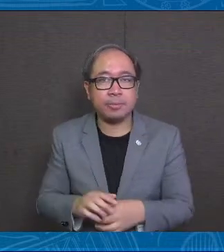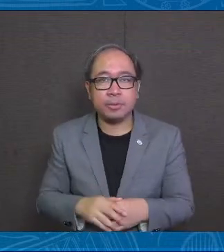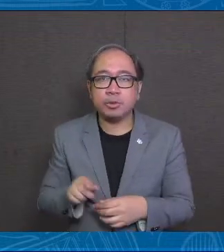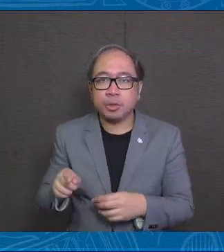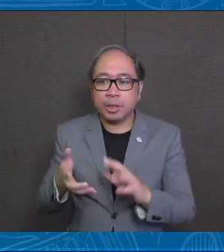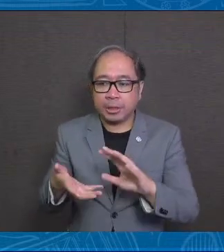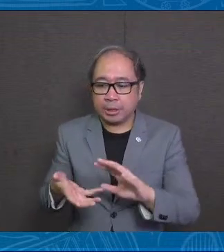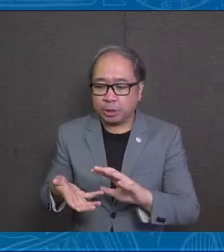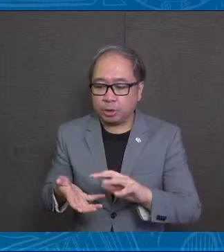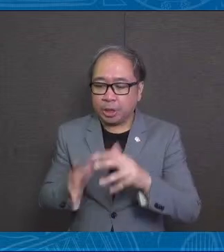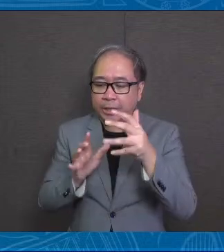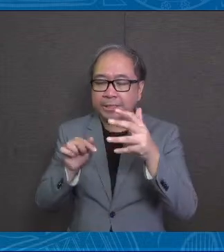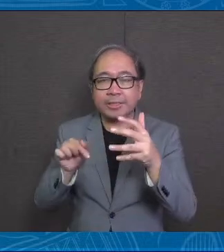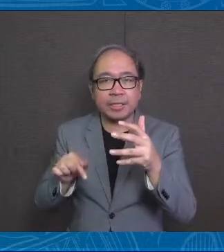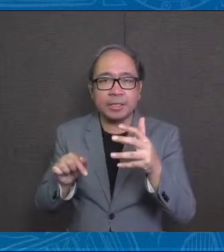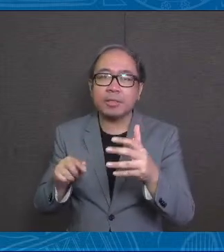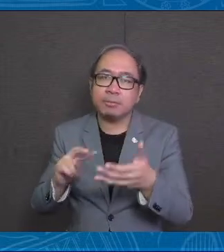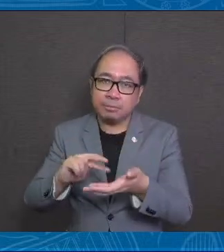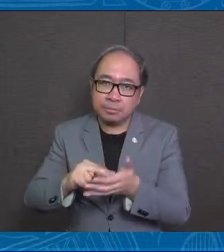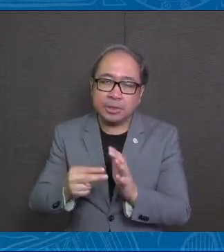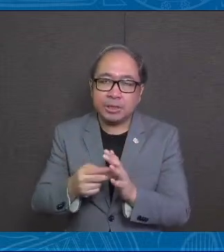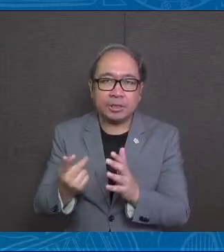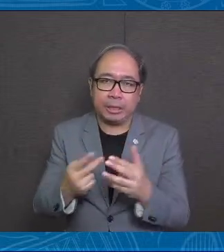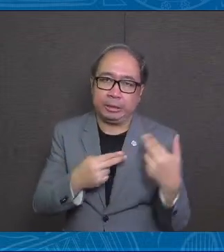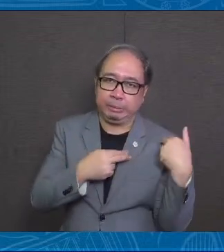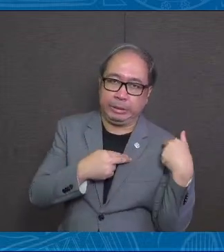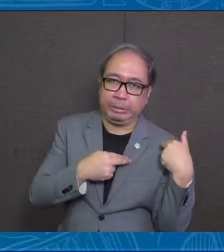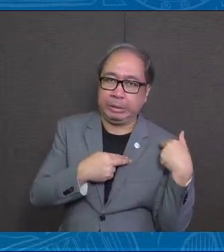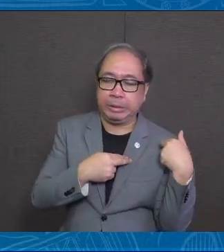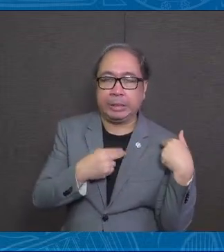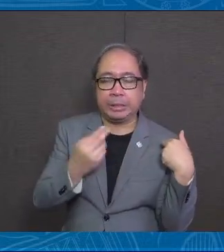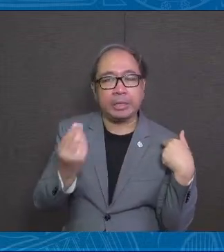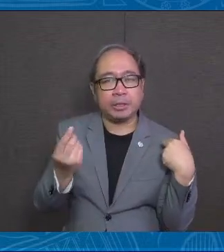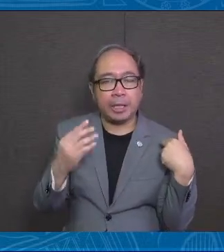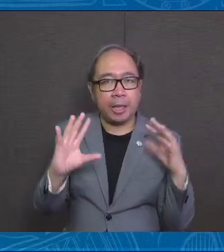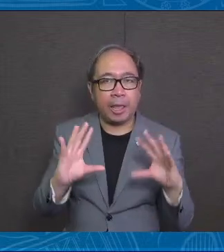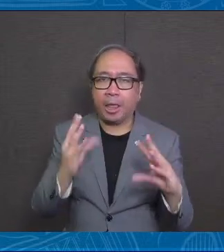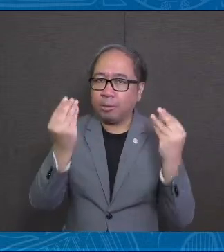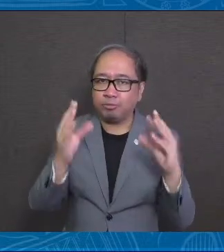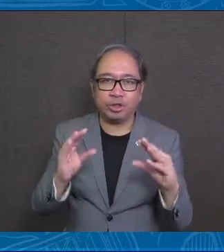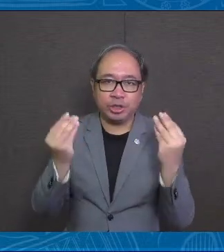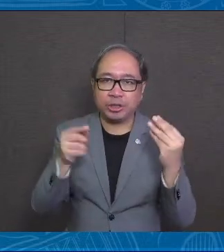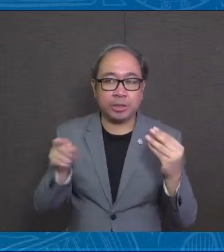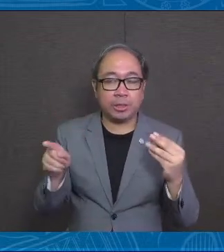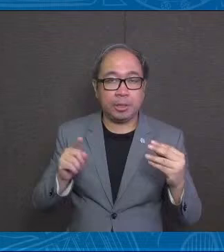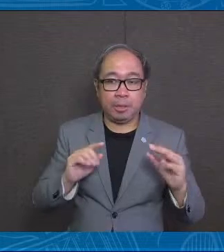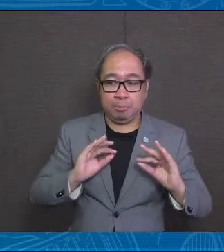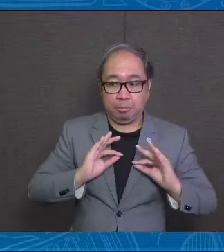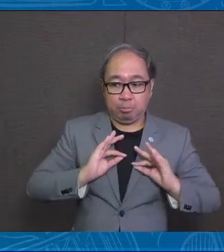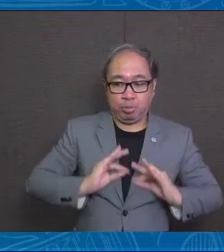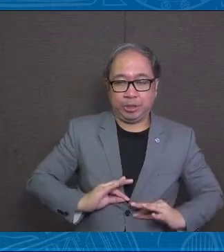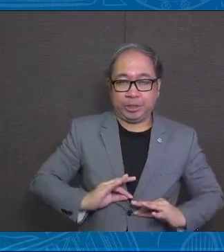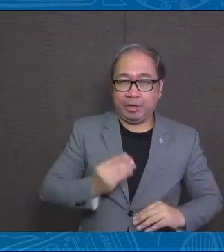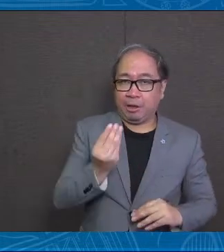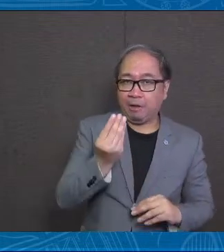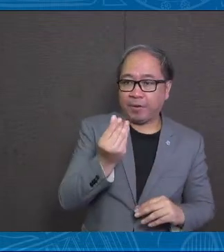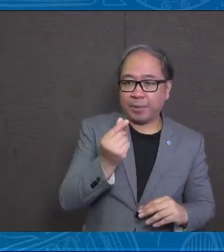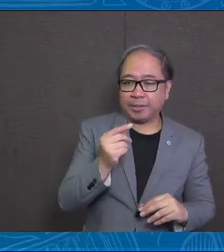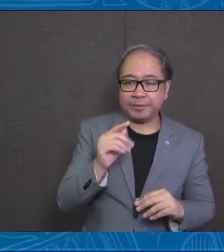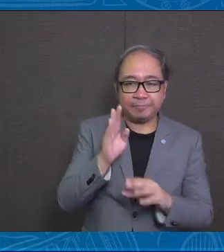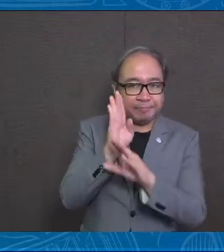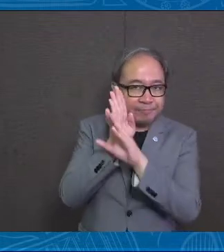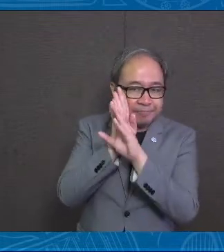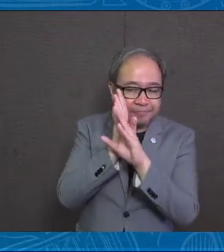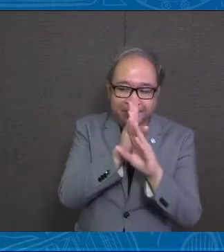contingent liabilities, right? So they're actually invisible to the Ministry of Finance, and oftentimes the Minister of